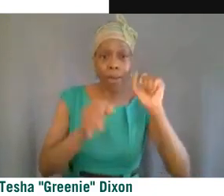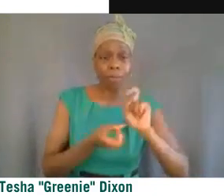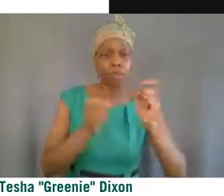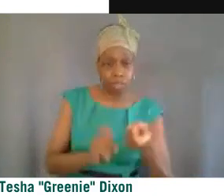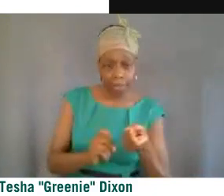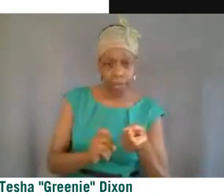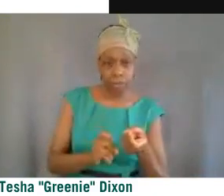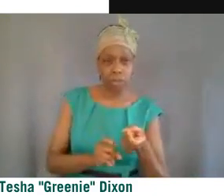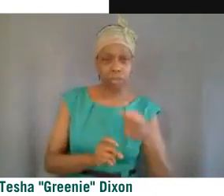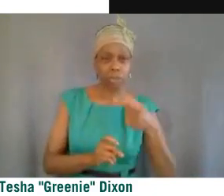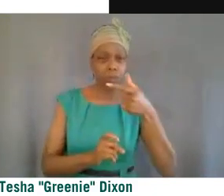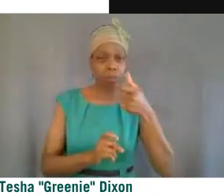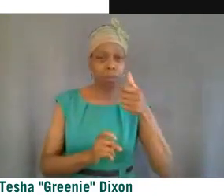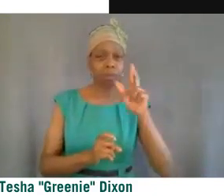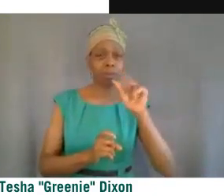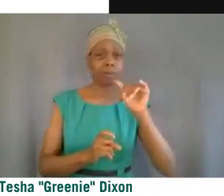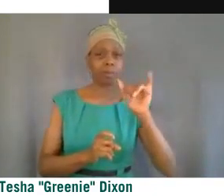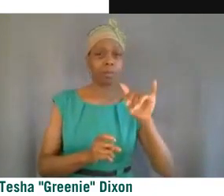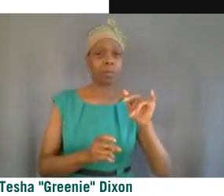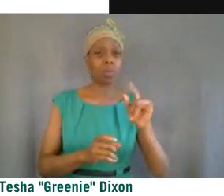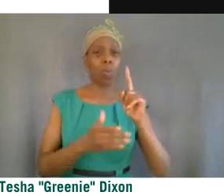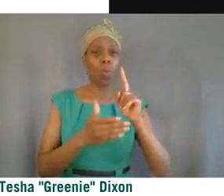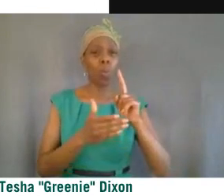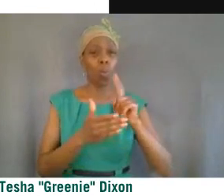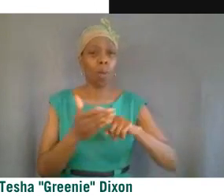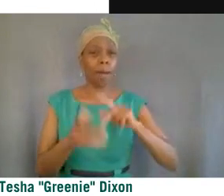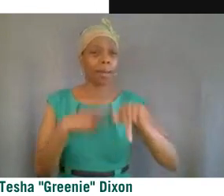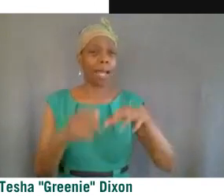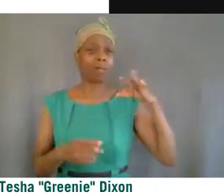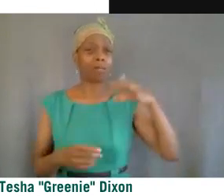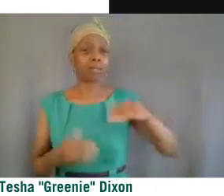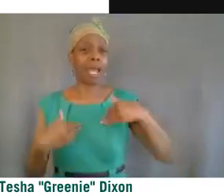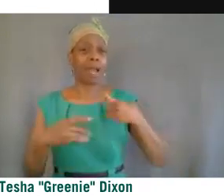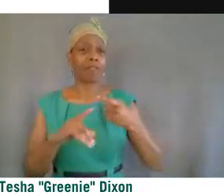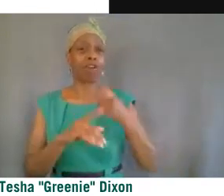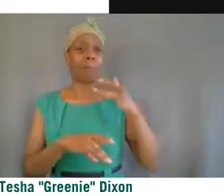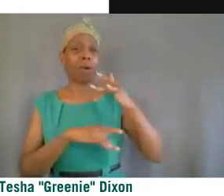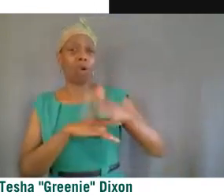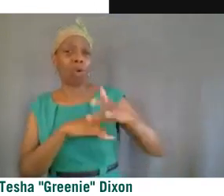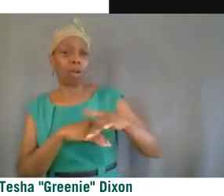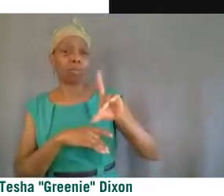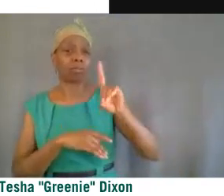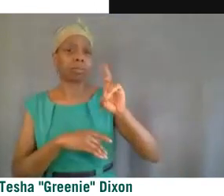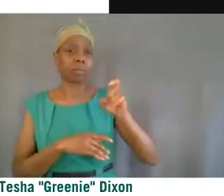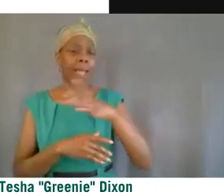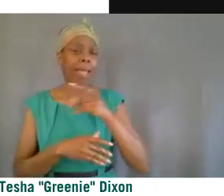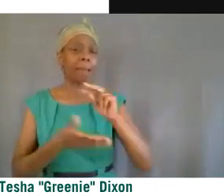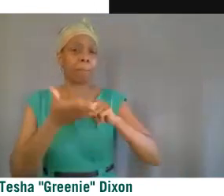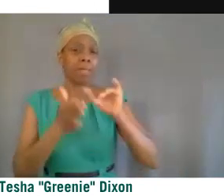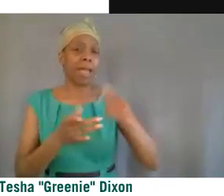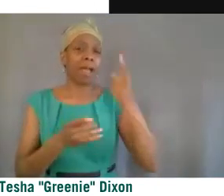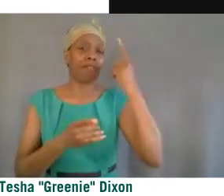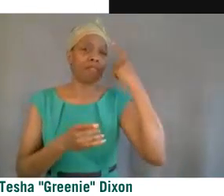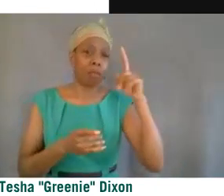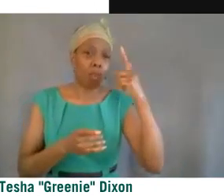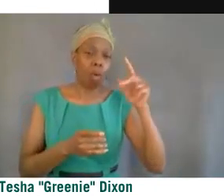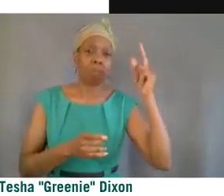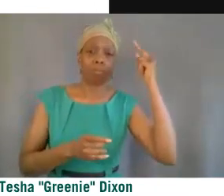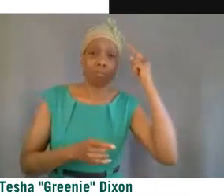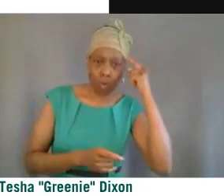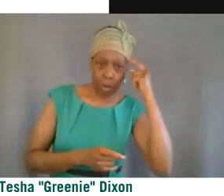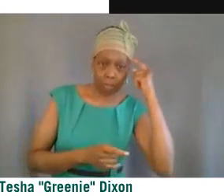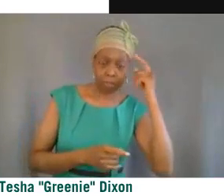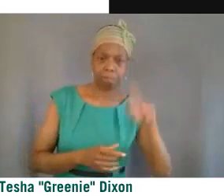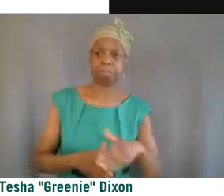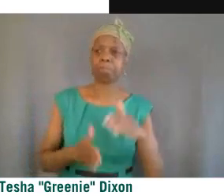the sort of advantages of early diagnosis, and then what does that mean for the brain? Okay. Yeah, it's